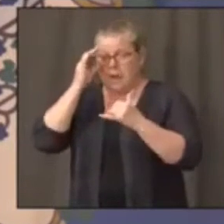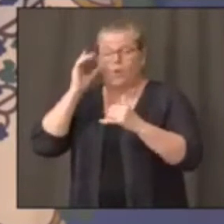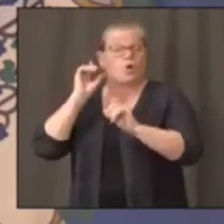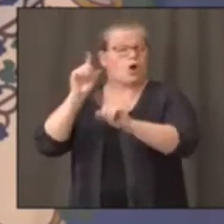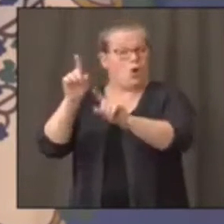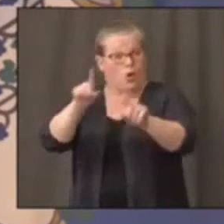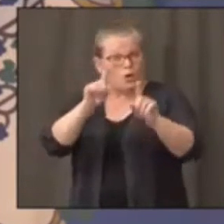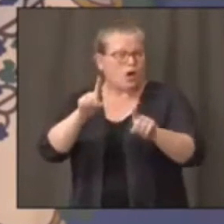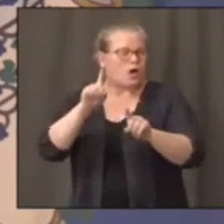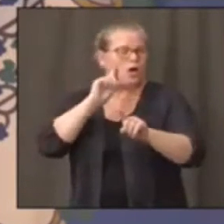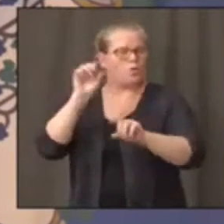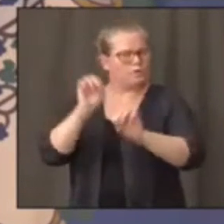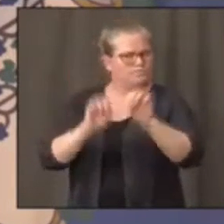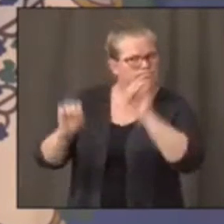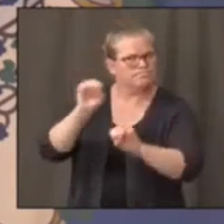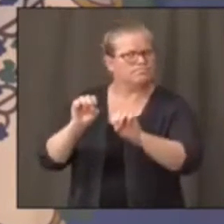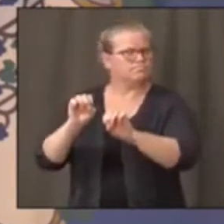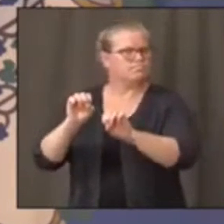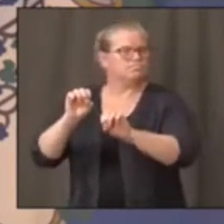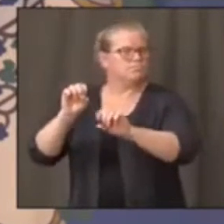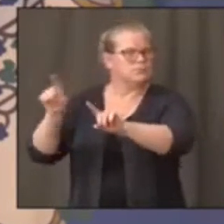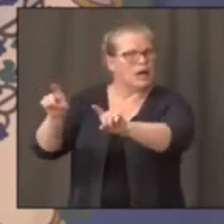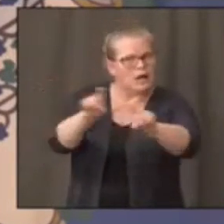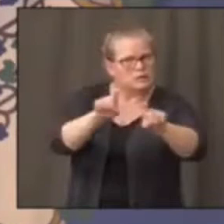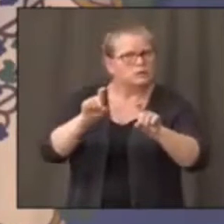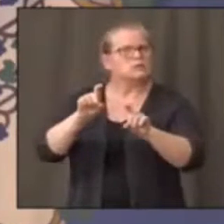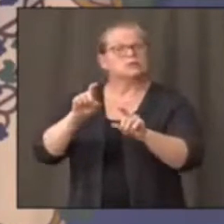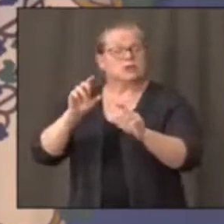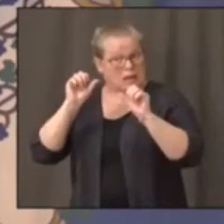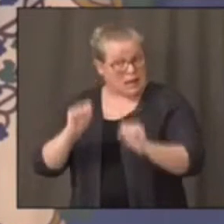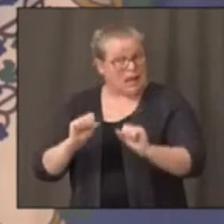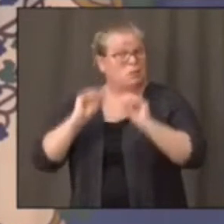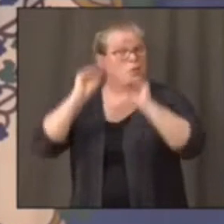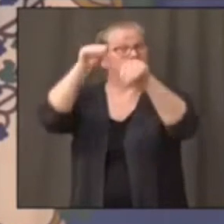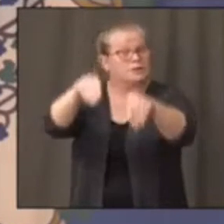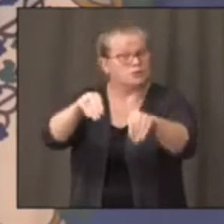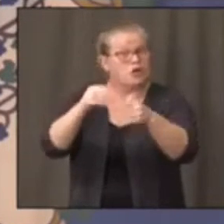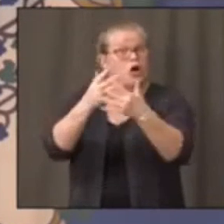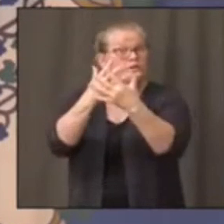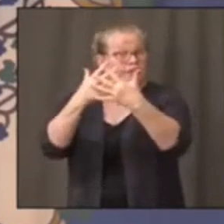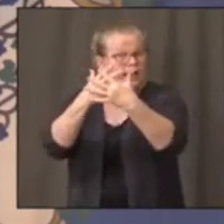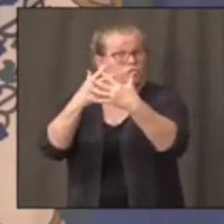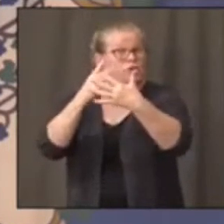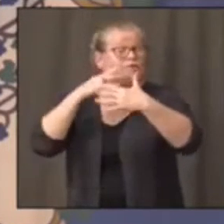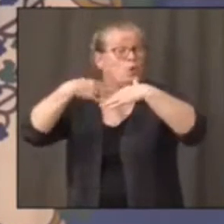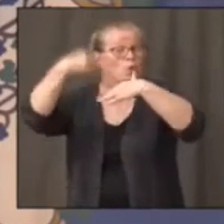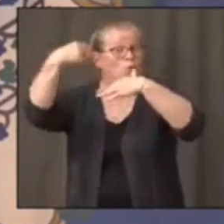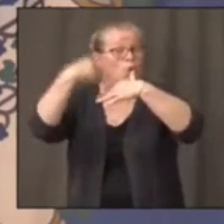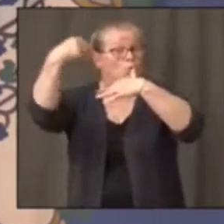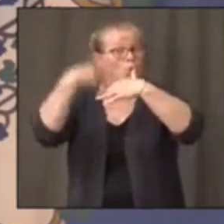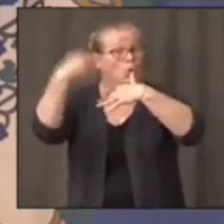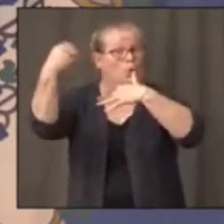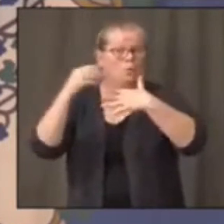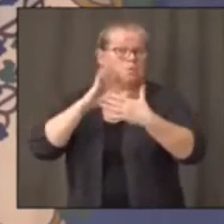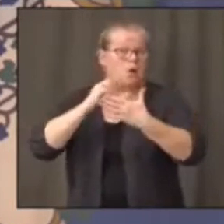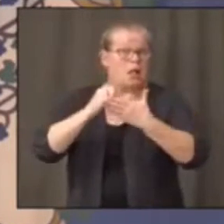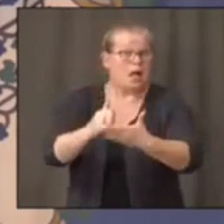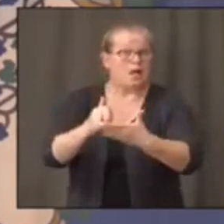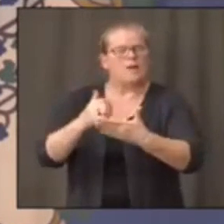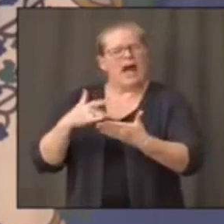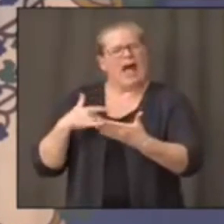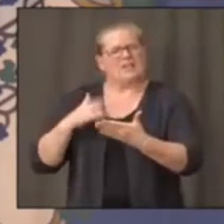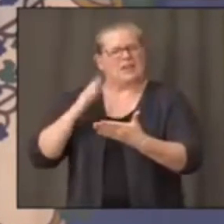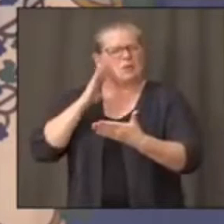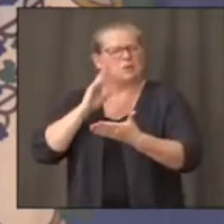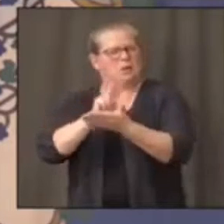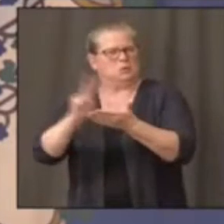able to get installed, because we think it could make a difference. And I think it's going to probably take us another 2 or 3 weeks to get a